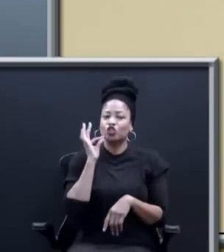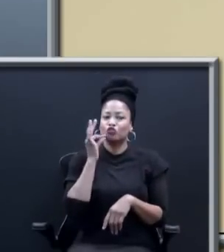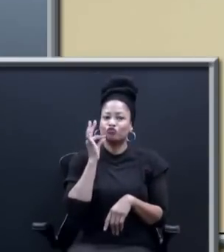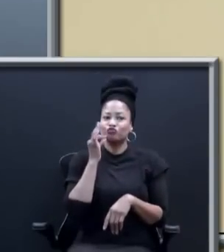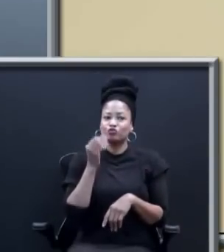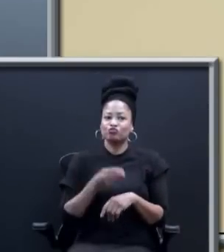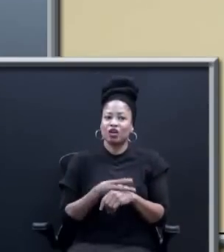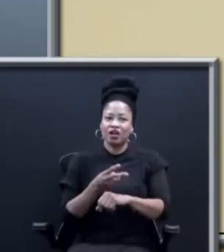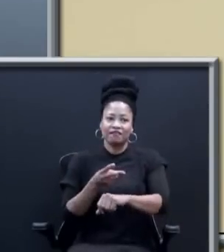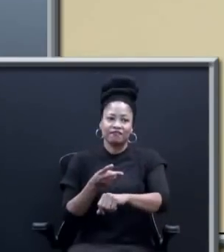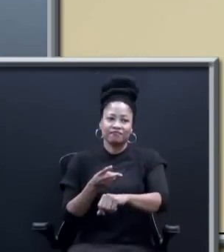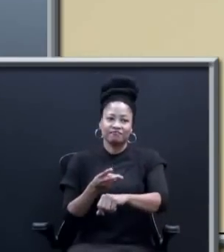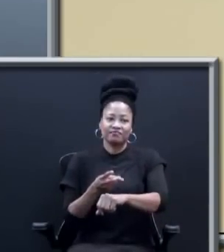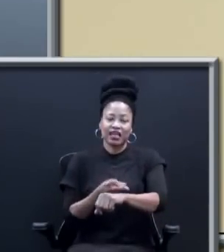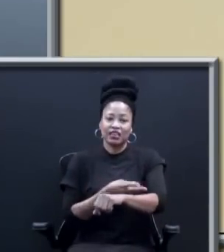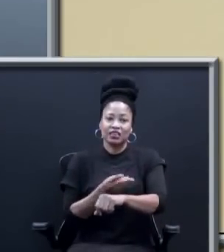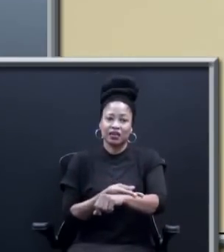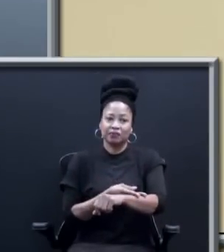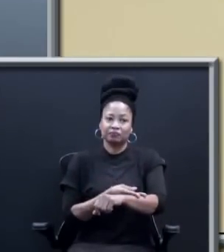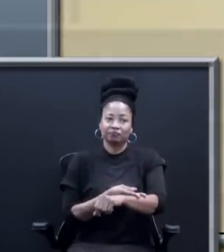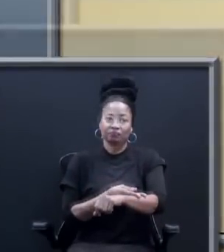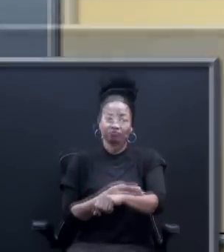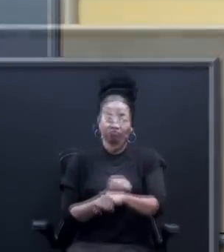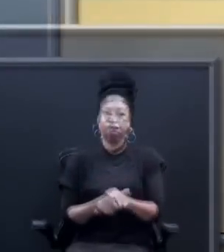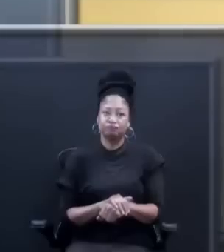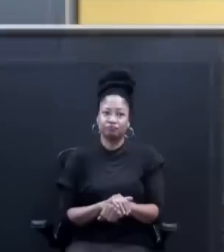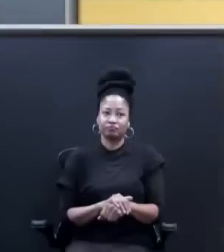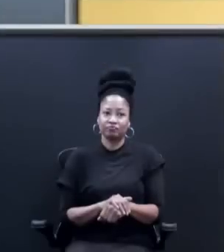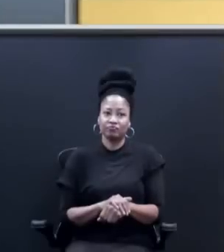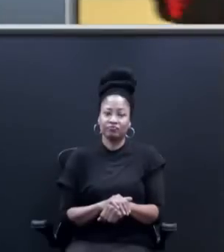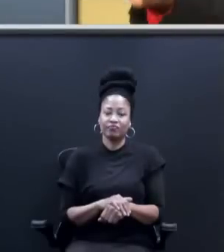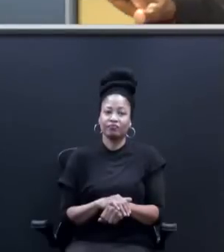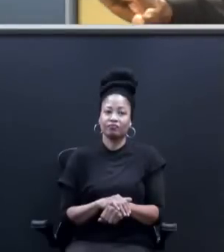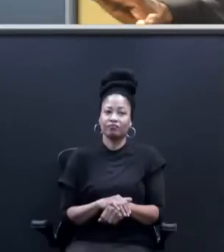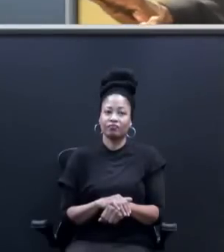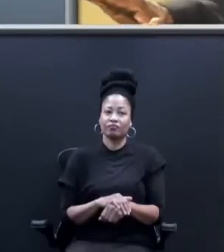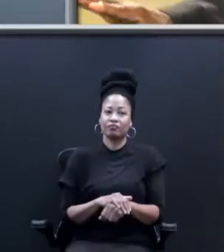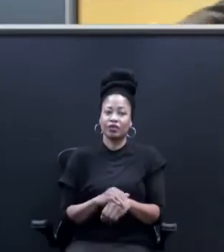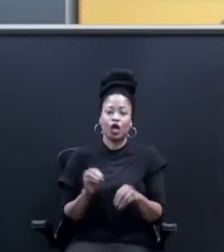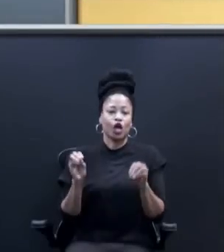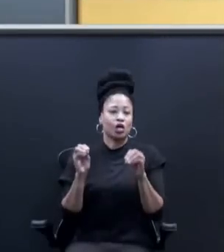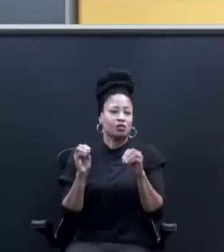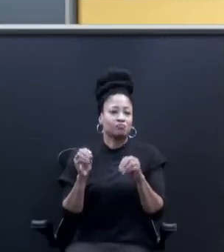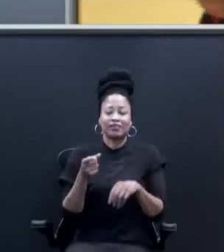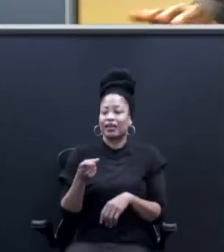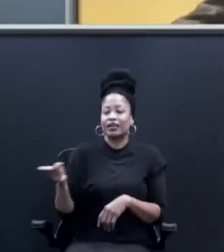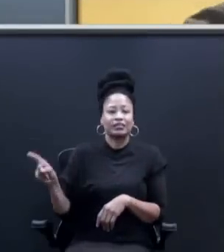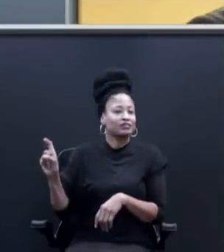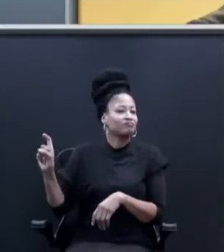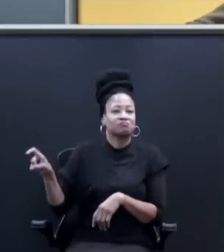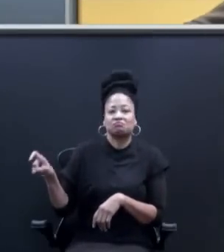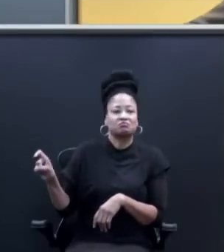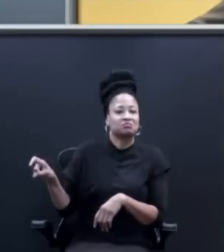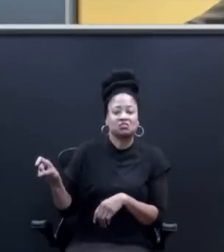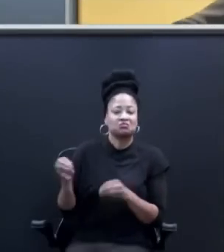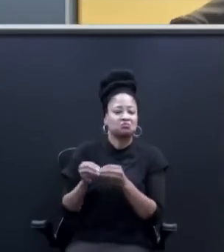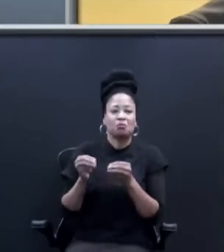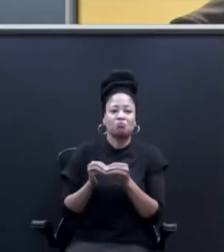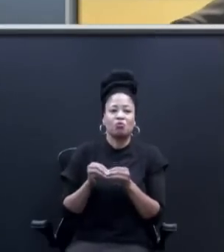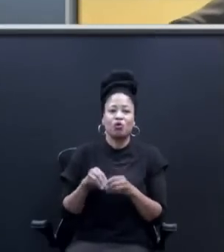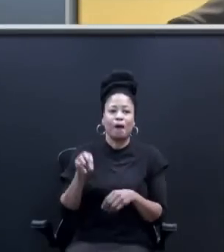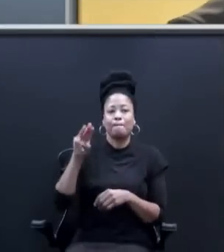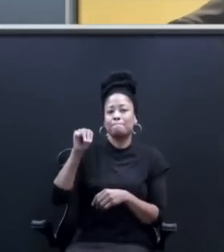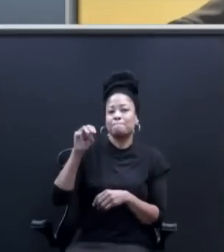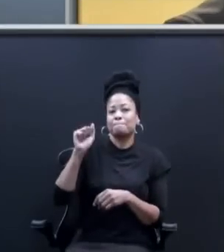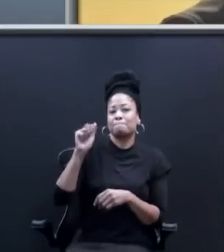So Lord cut the manna that he gave in the wilderness. Well, no more need for that. Because they was in the land now, the promised land, and